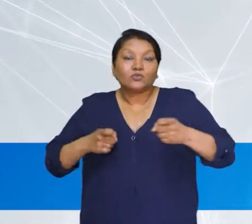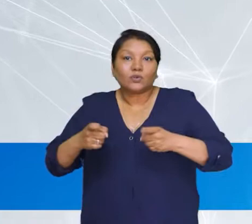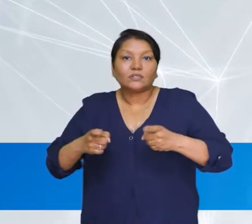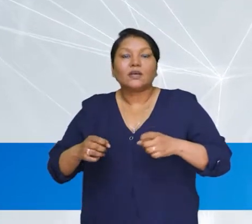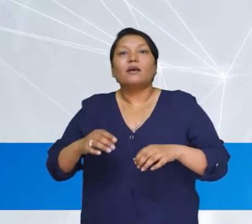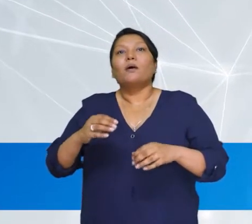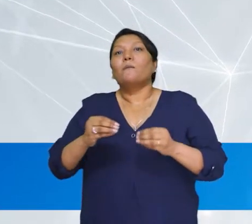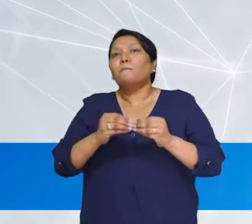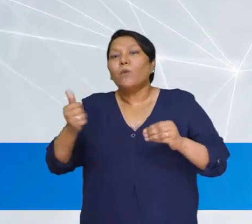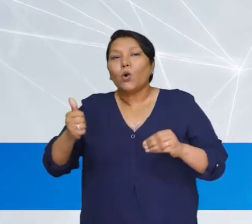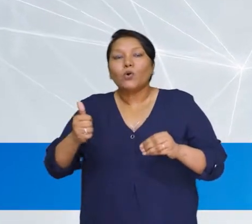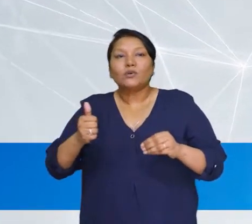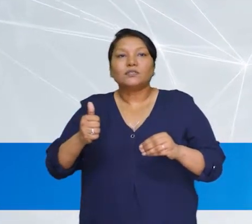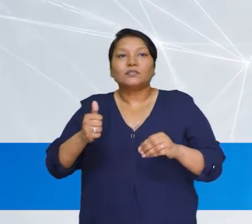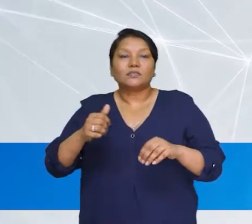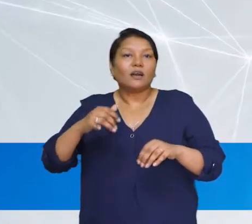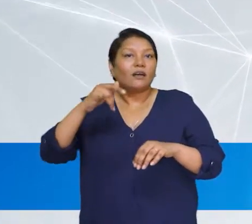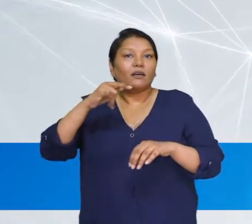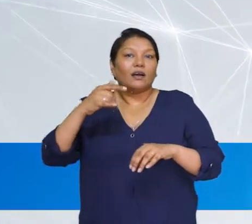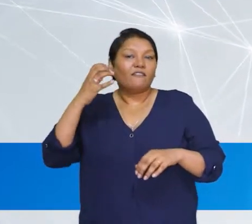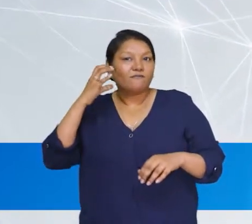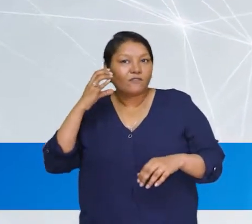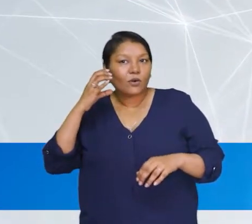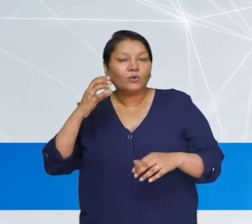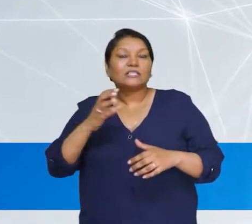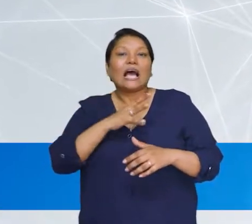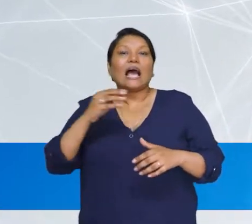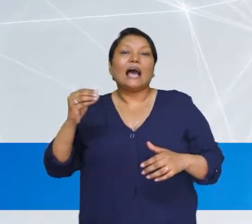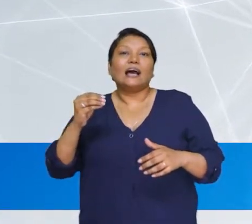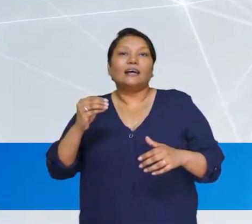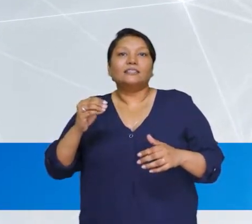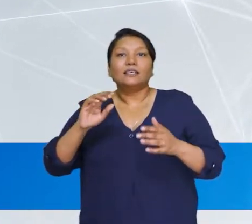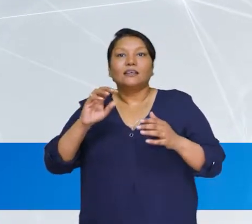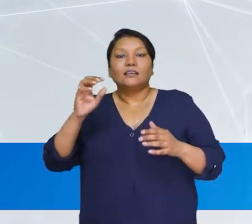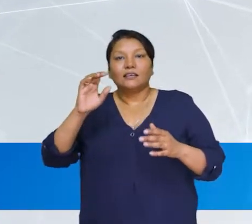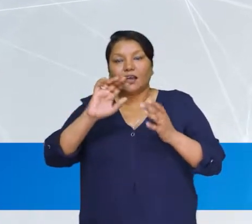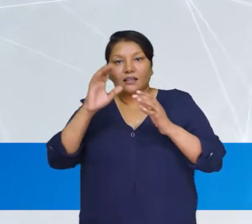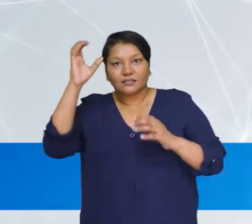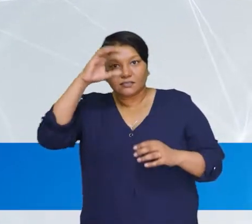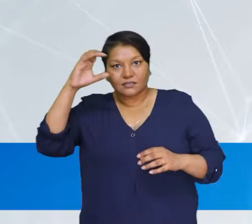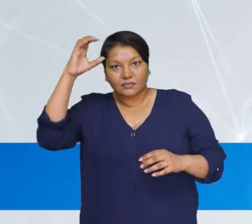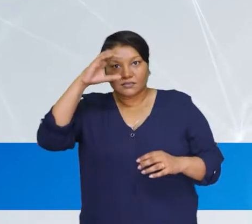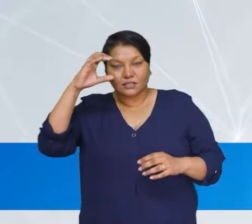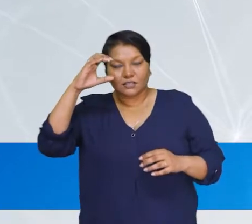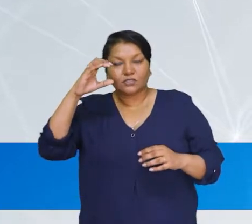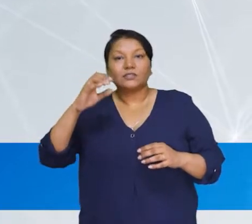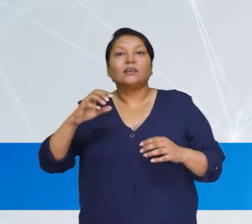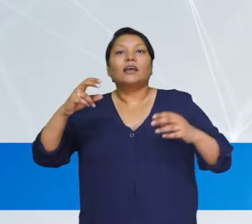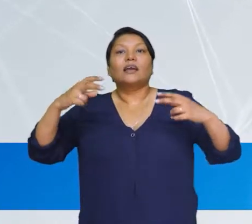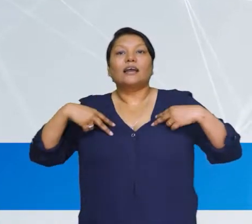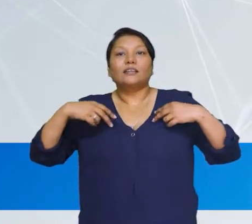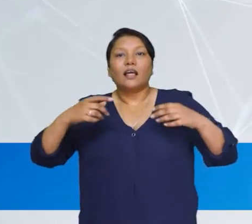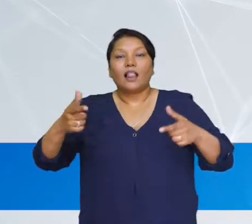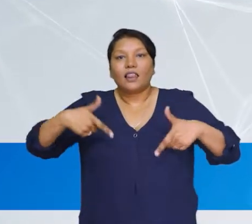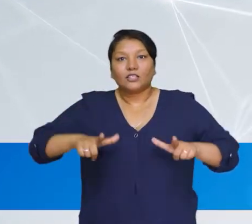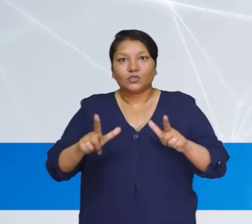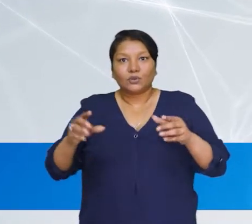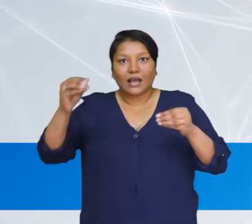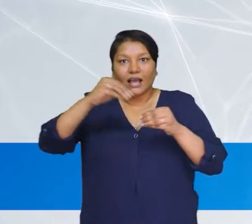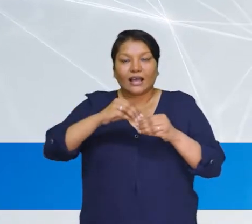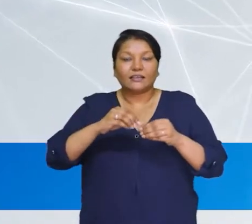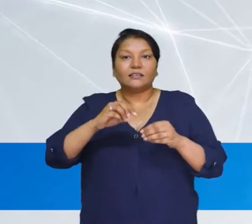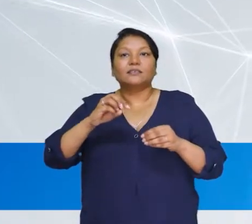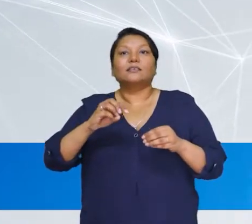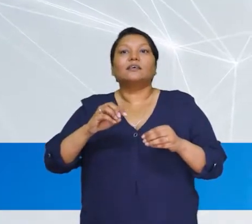controls. Parental controls are available on many phones and internet routers and help you manage screen time and set up content